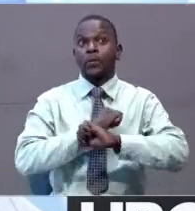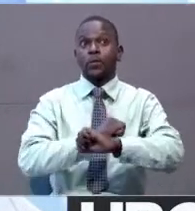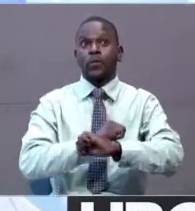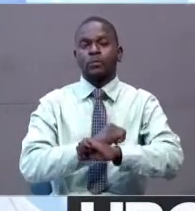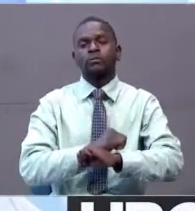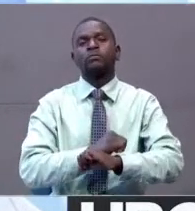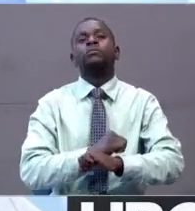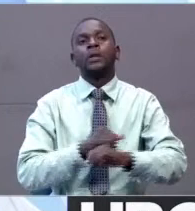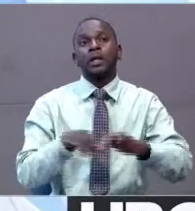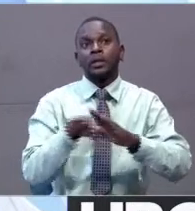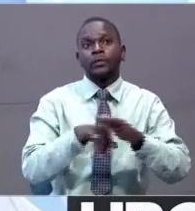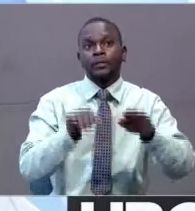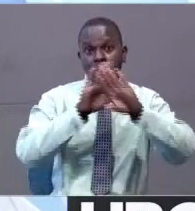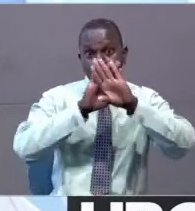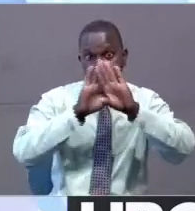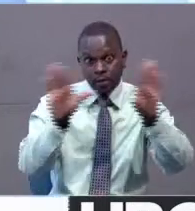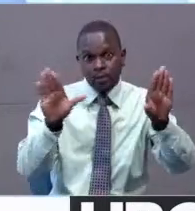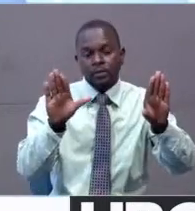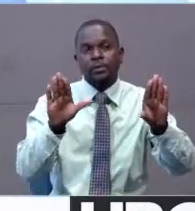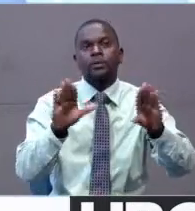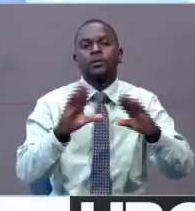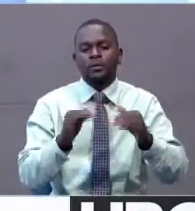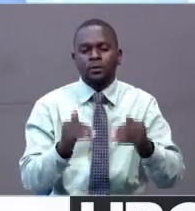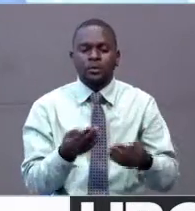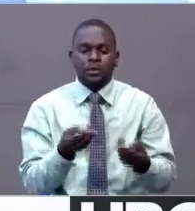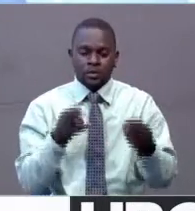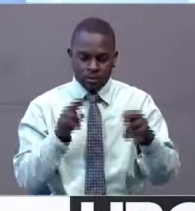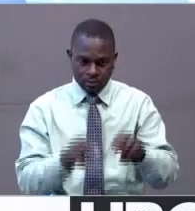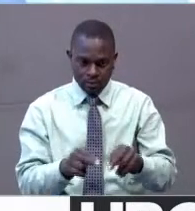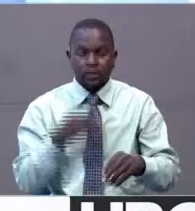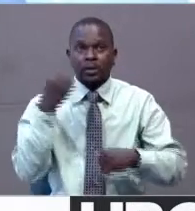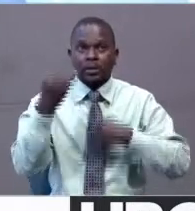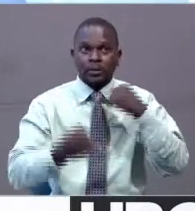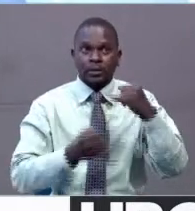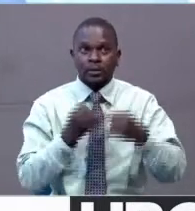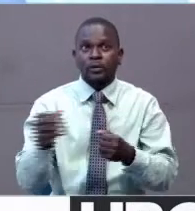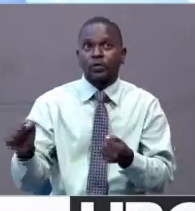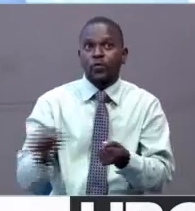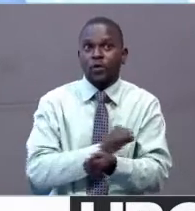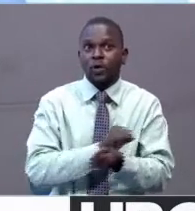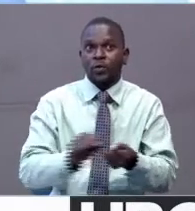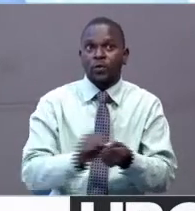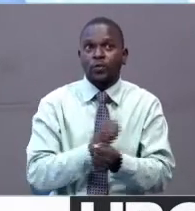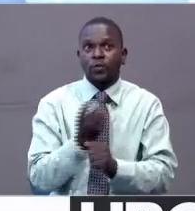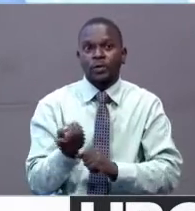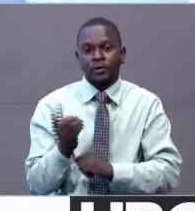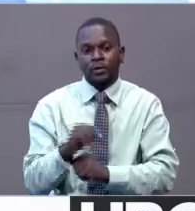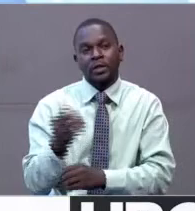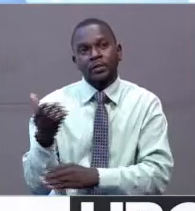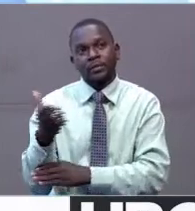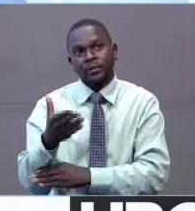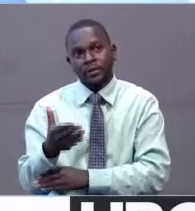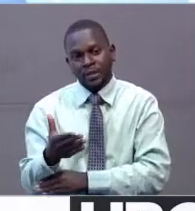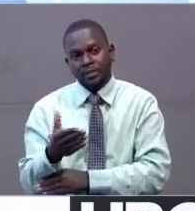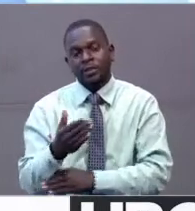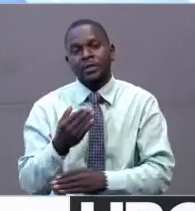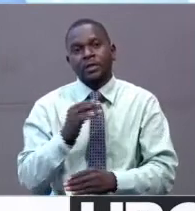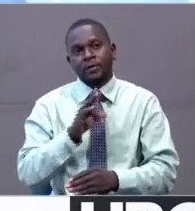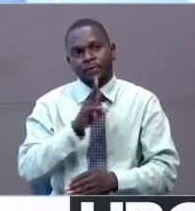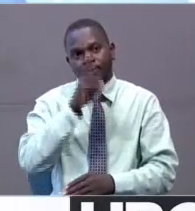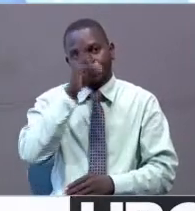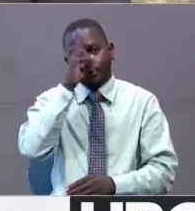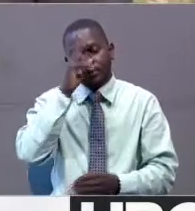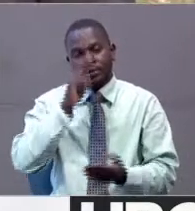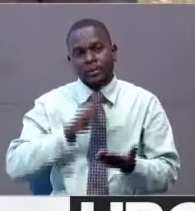efforts and awareness creation. This was at an event marking the International Waste Day held at Minister's Village, Ntinda, near